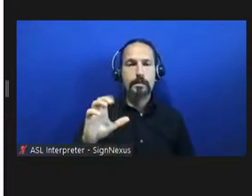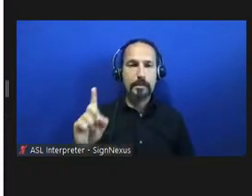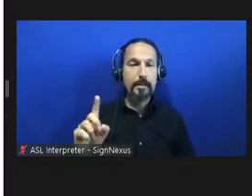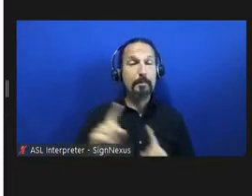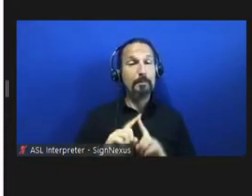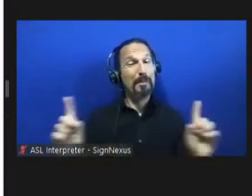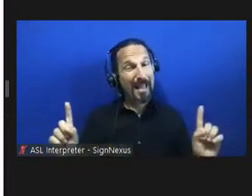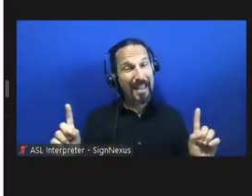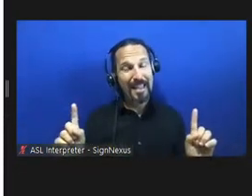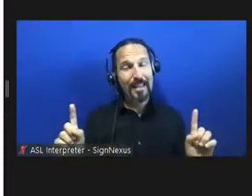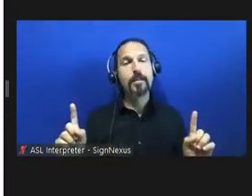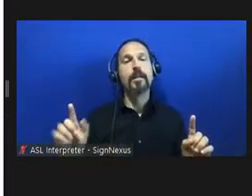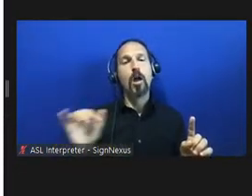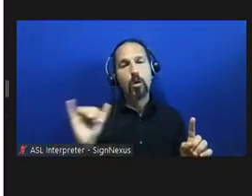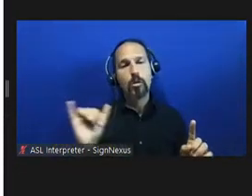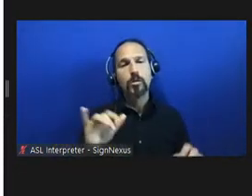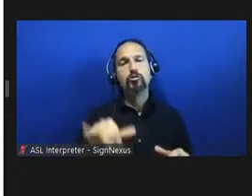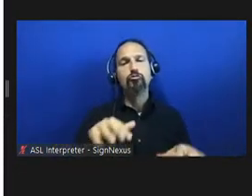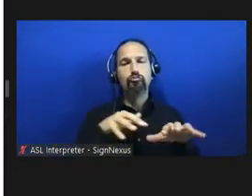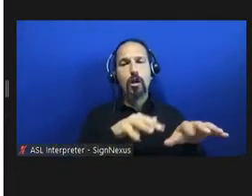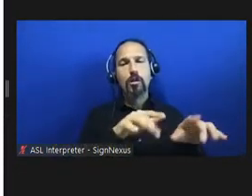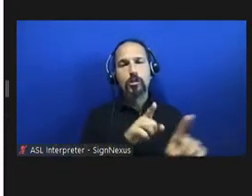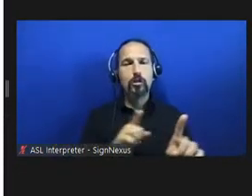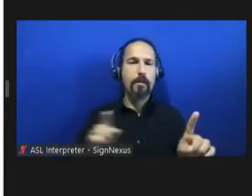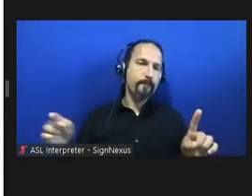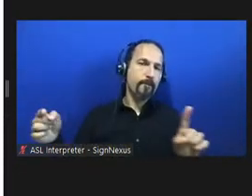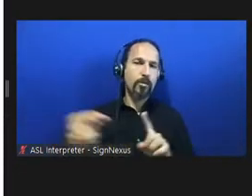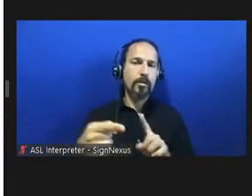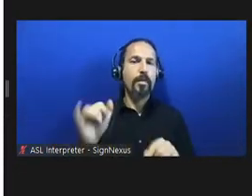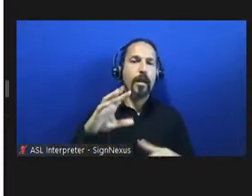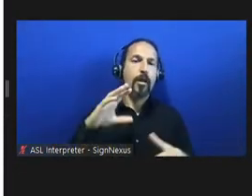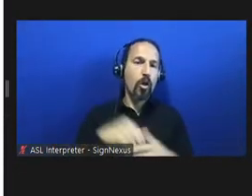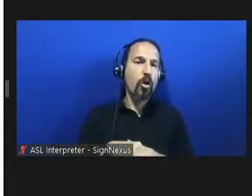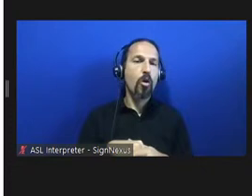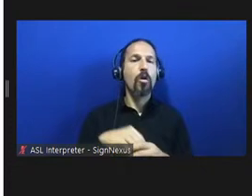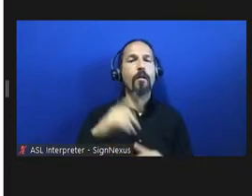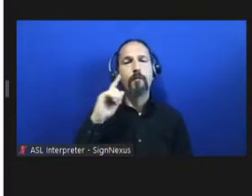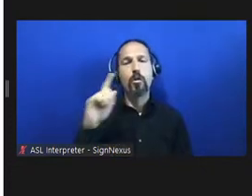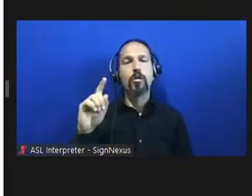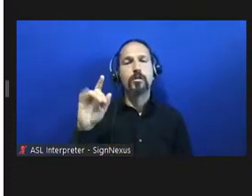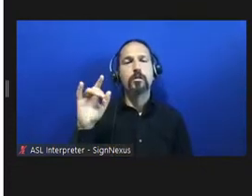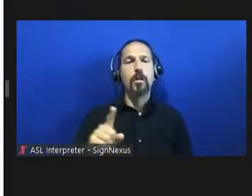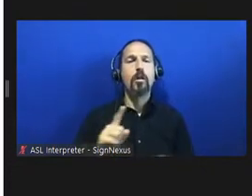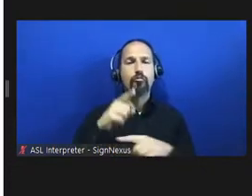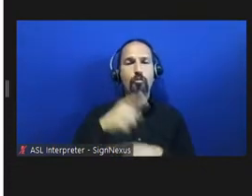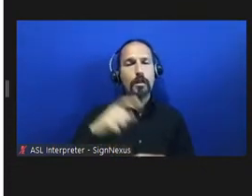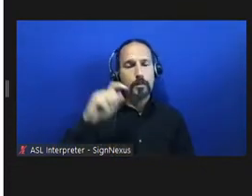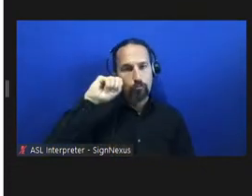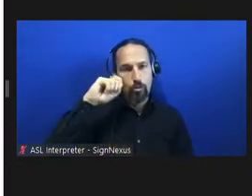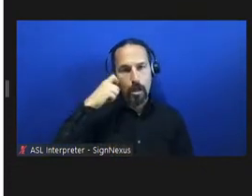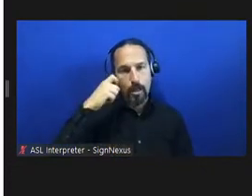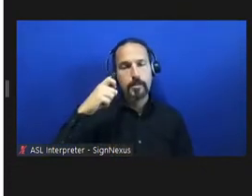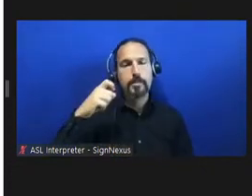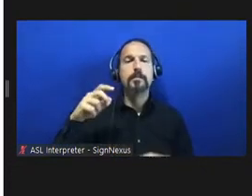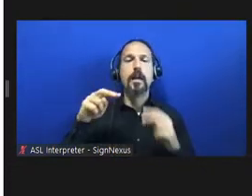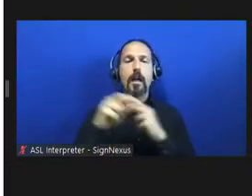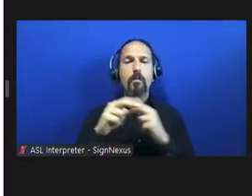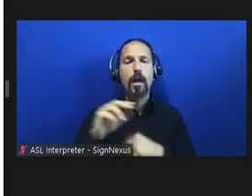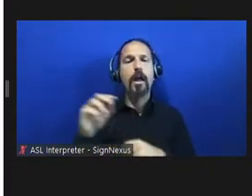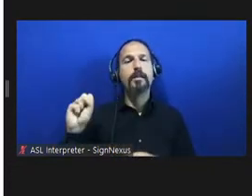but also lead to increased traffic diversions including increases along the Cross Bronx Expressway and the Staten Island